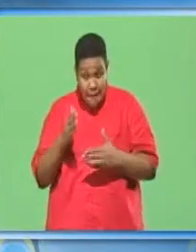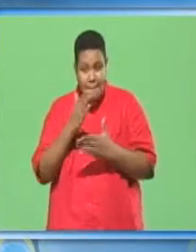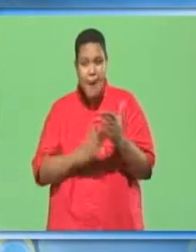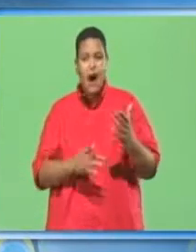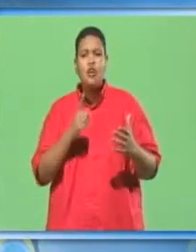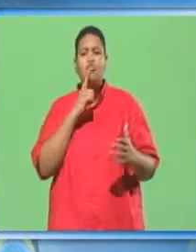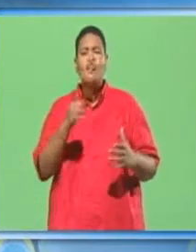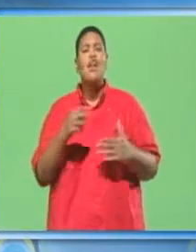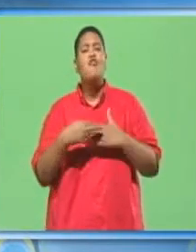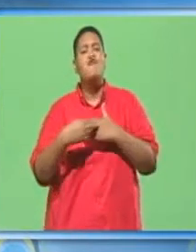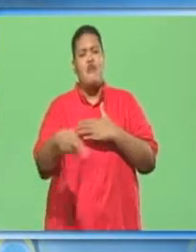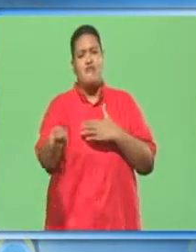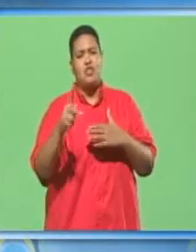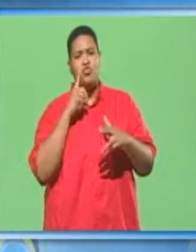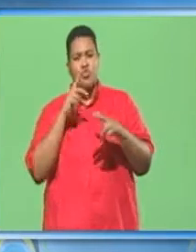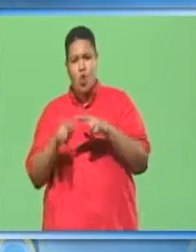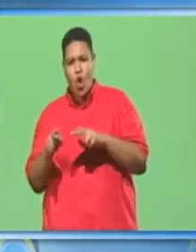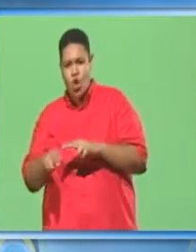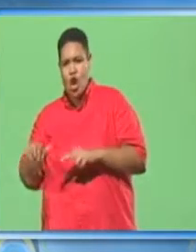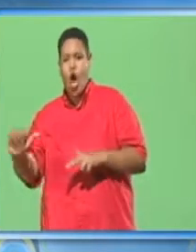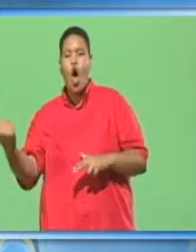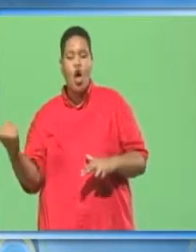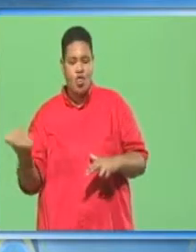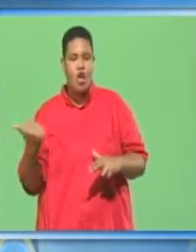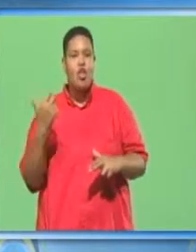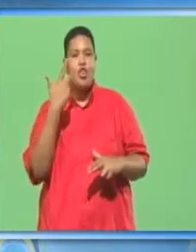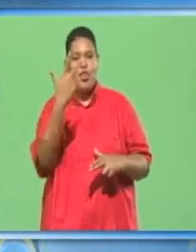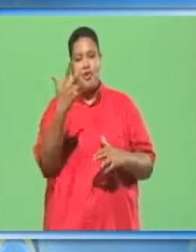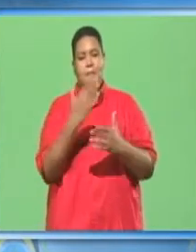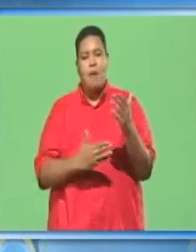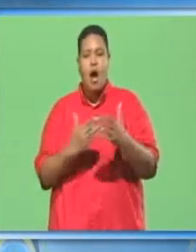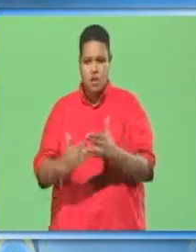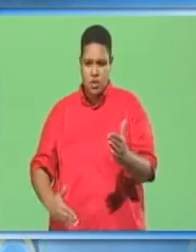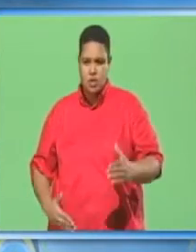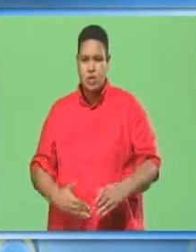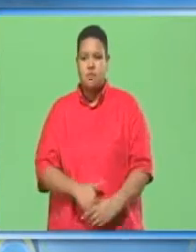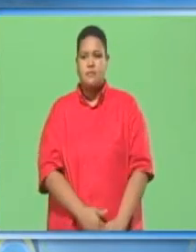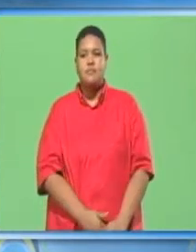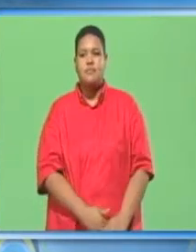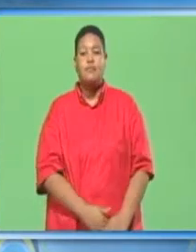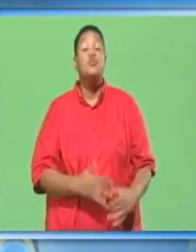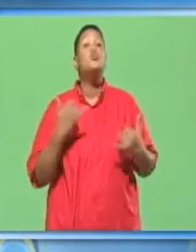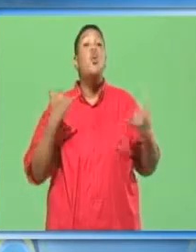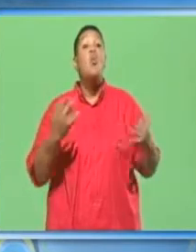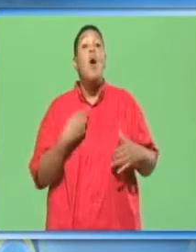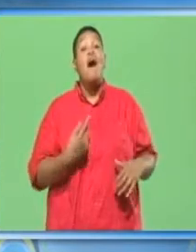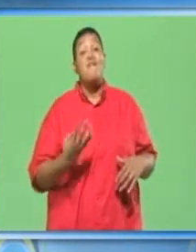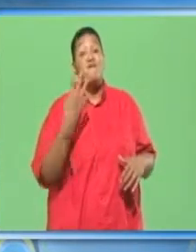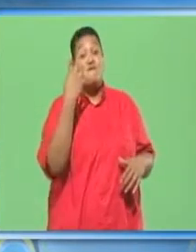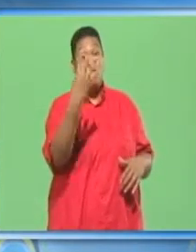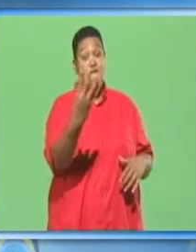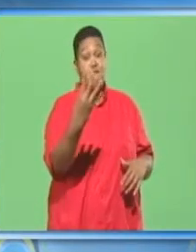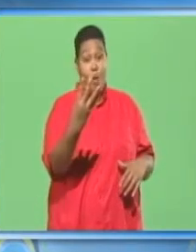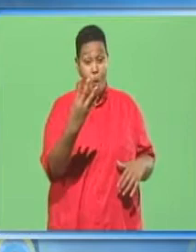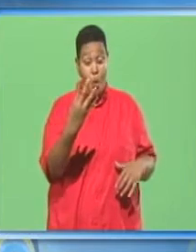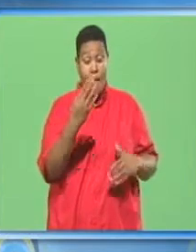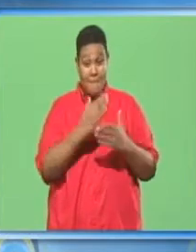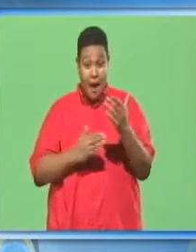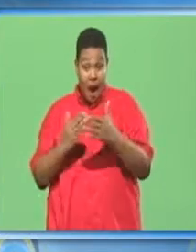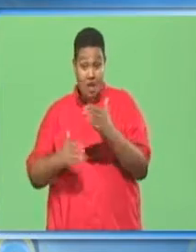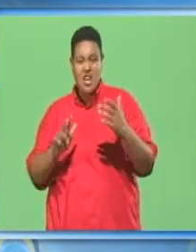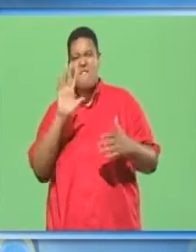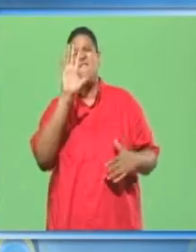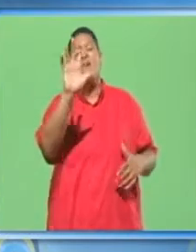a new reference to cut the rest of the 3 pieces. Now you have 4 pieces of